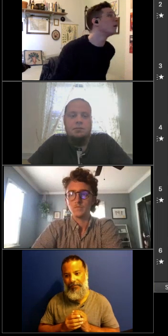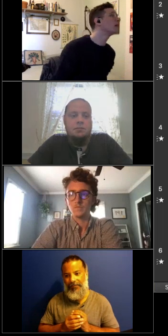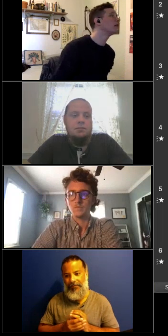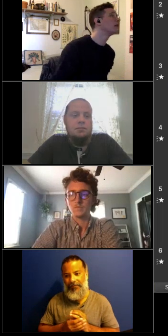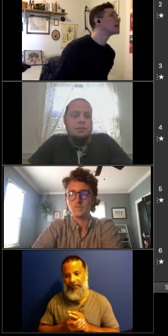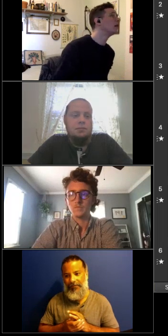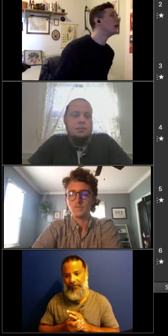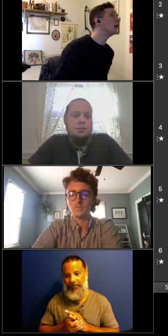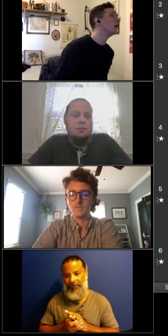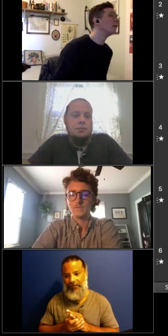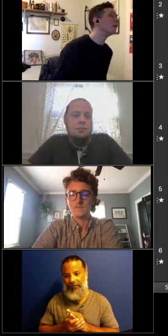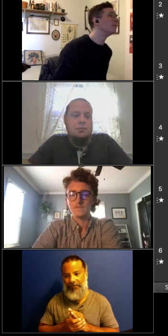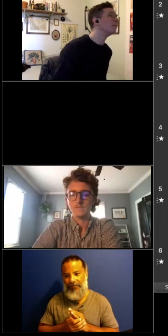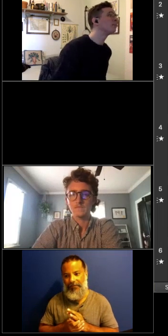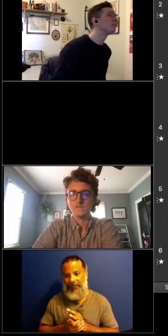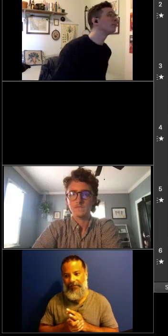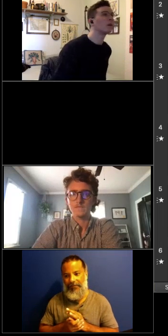Okay.